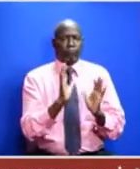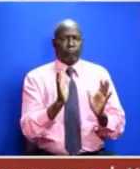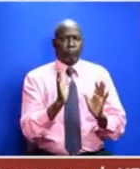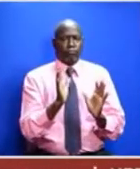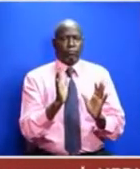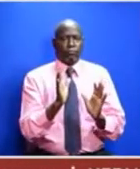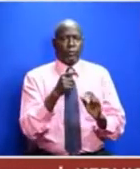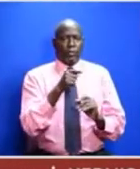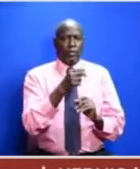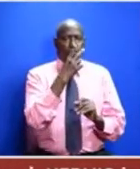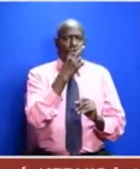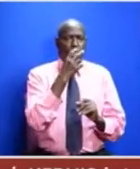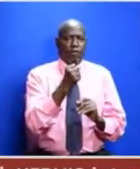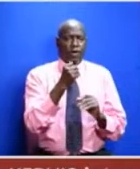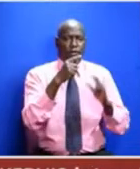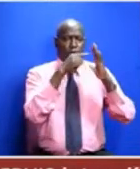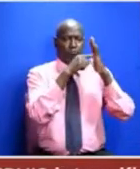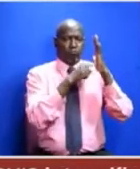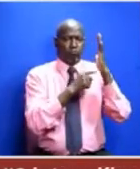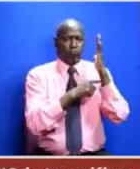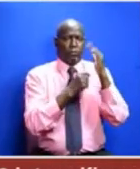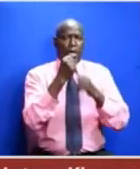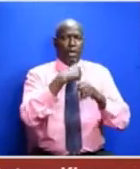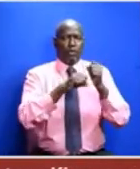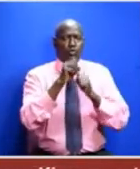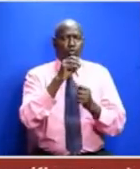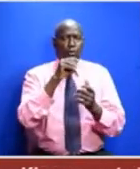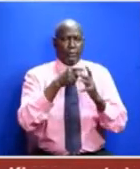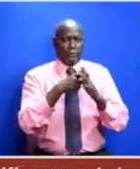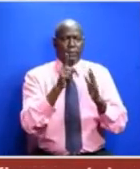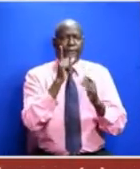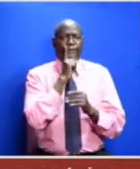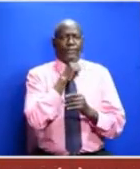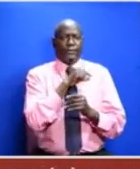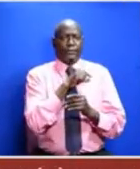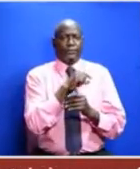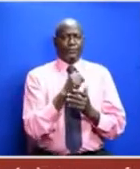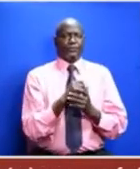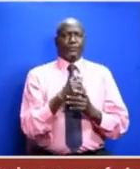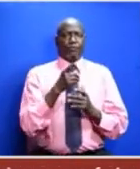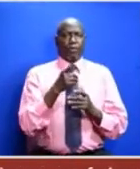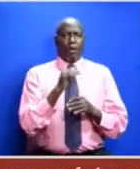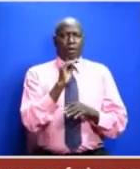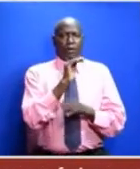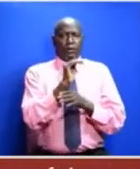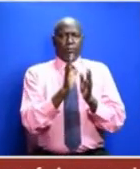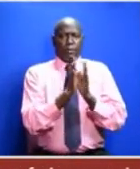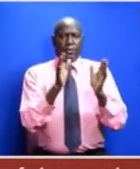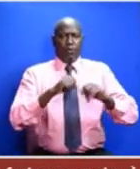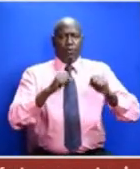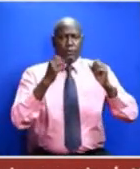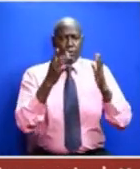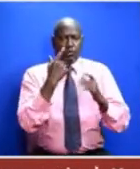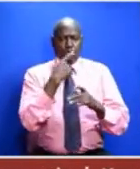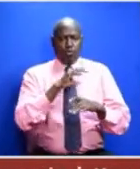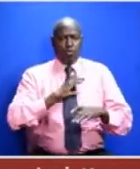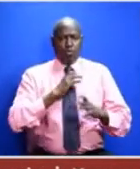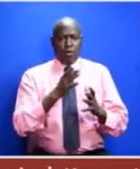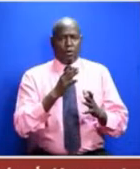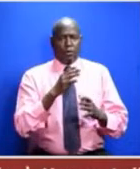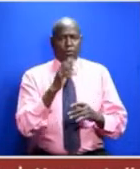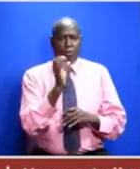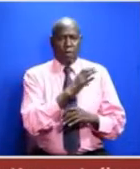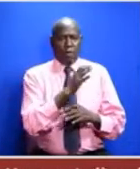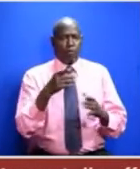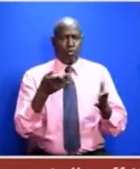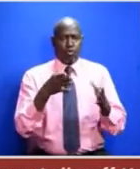that those 25 measures are in place. We have also asked public officers who own bars to